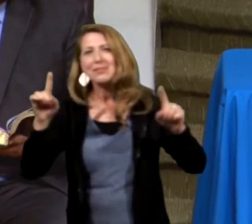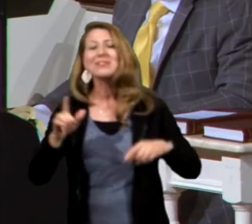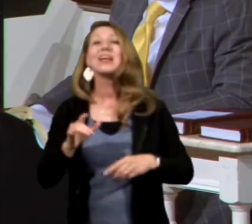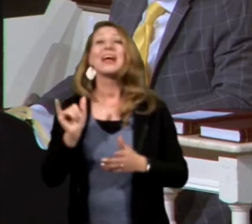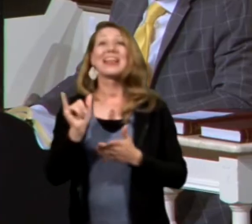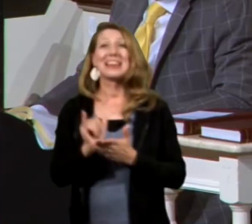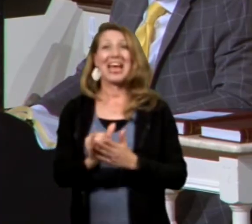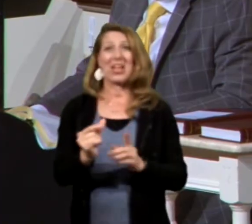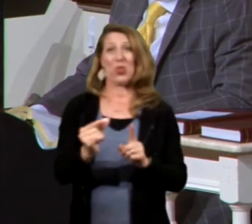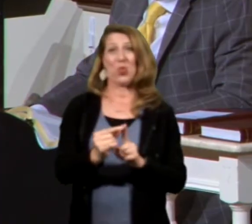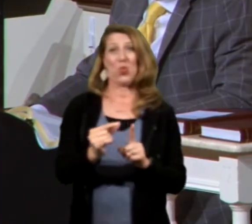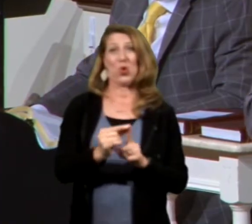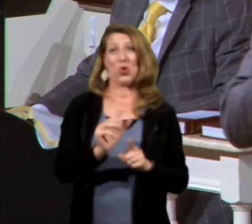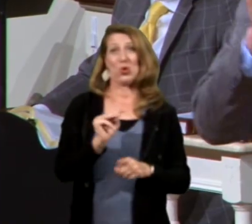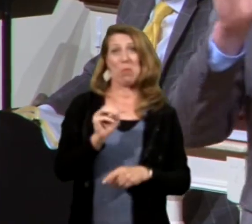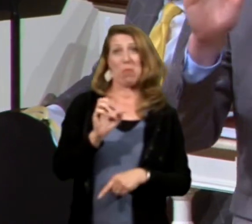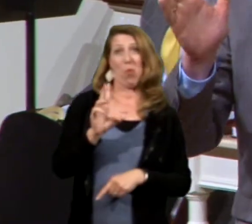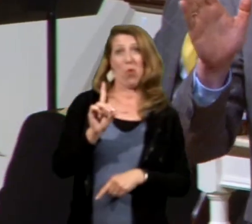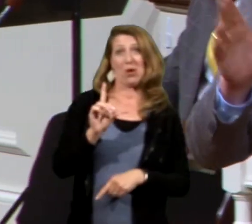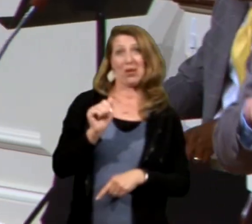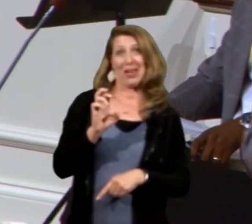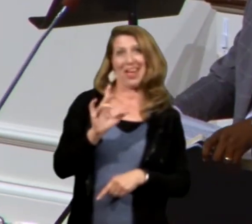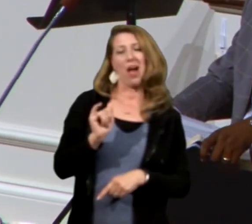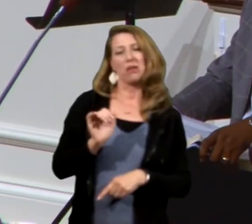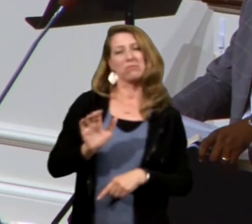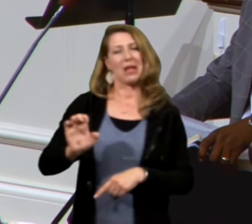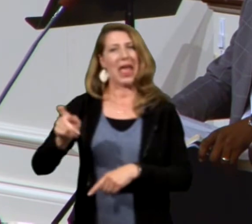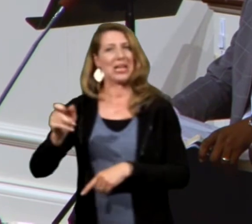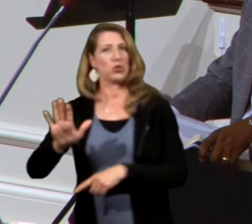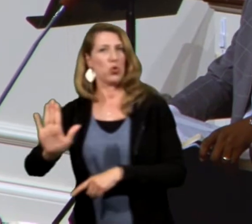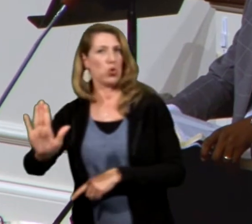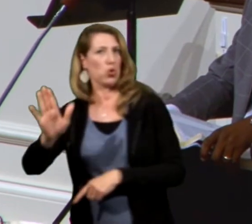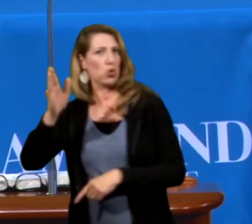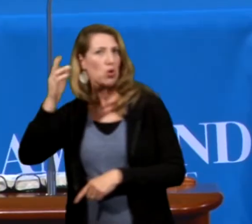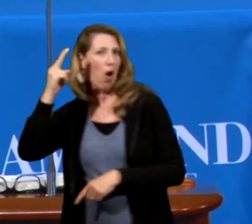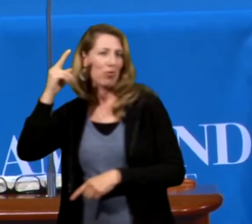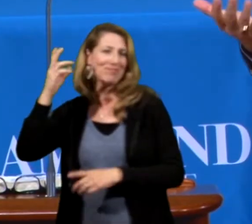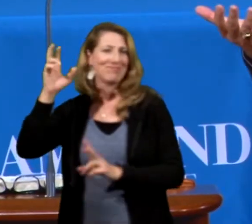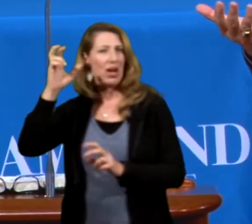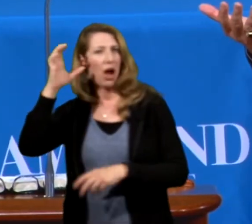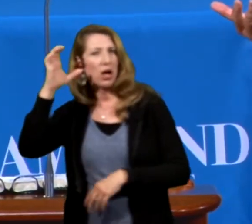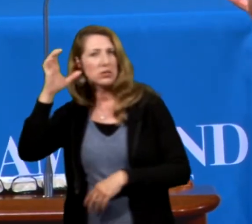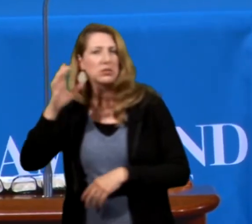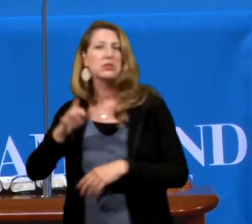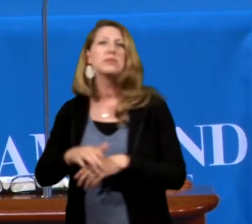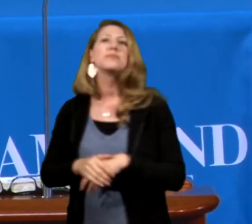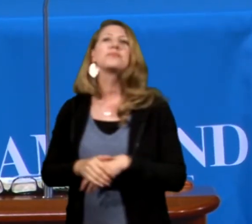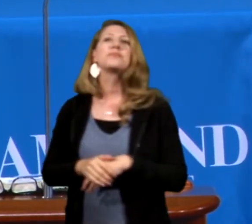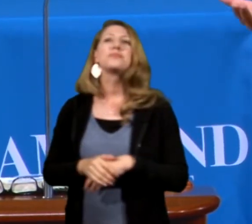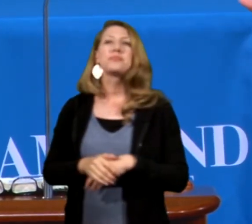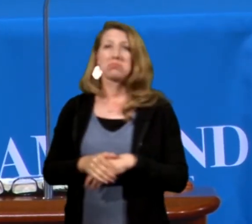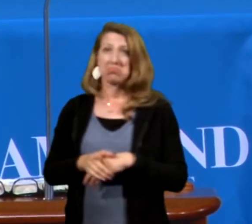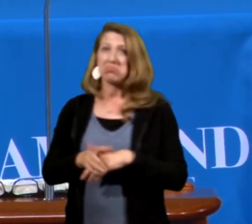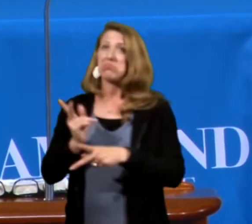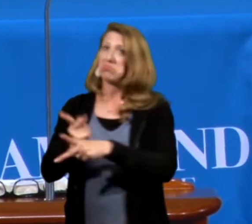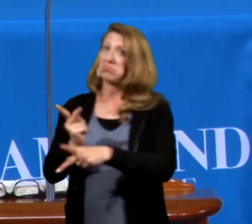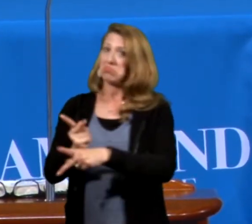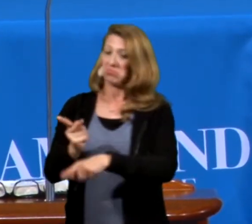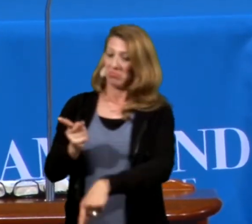the words that Mordecai, her uncle, or her cousin, and that took care of